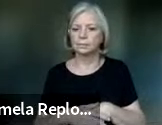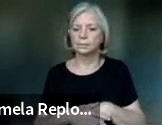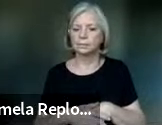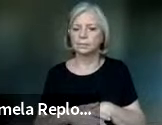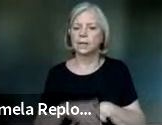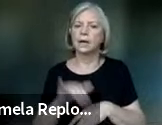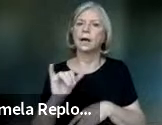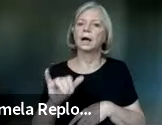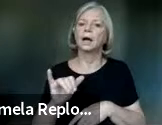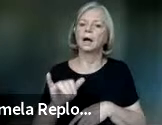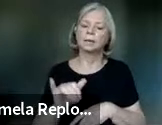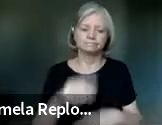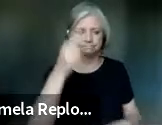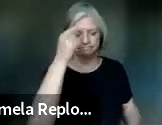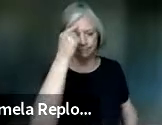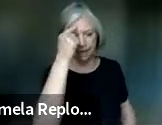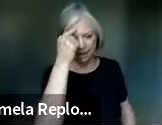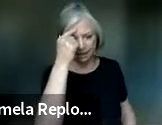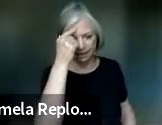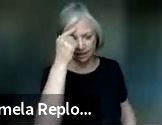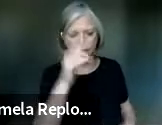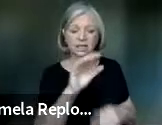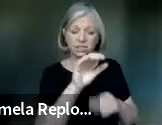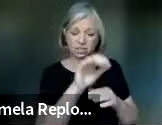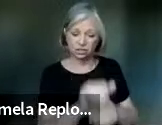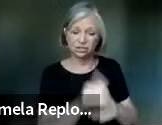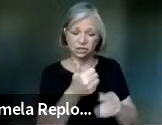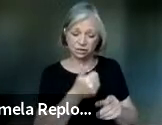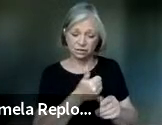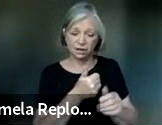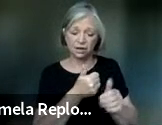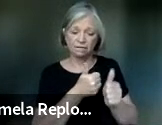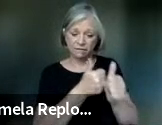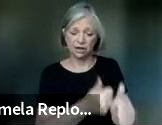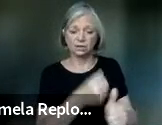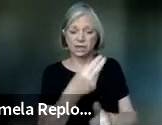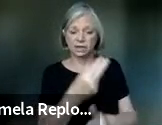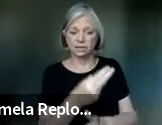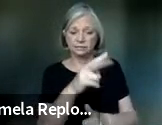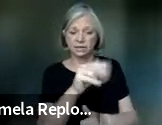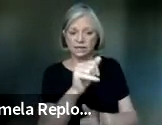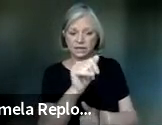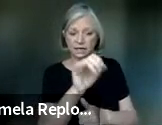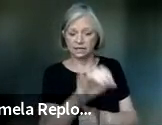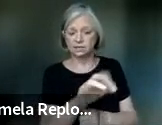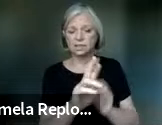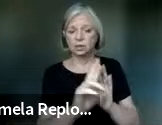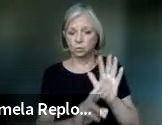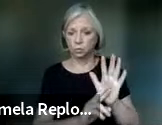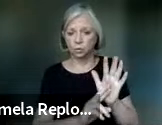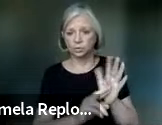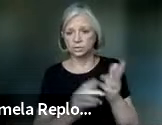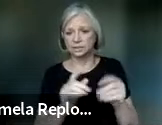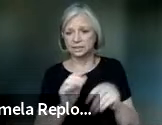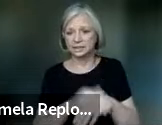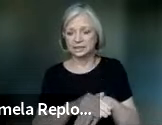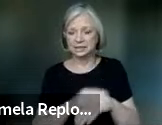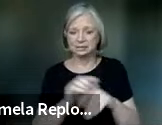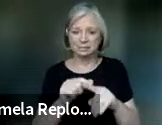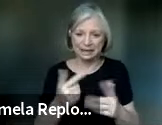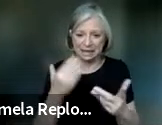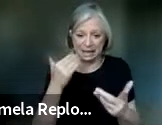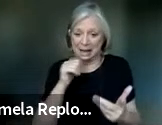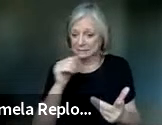I would say follow the manufacturing guidance for the HVAC system. Sorry, I'm not familiar with HVAC and